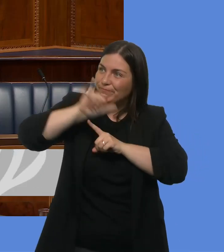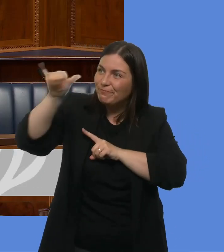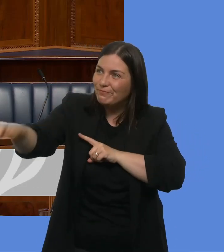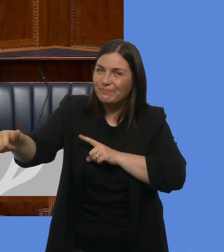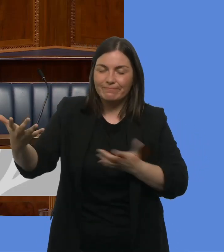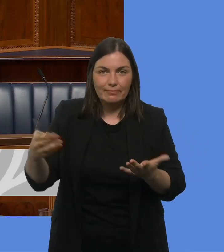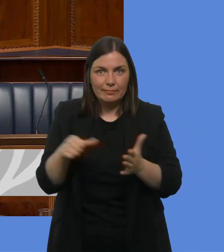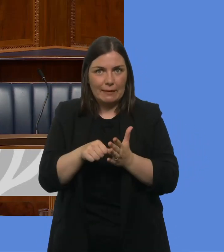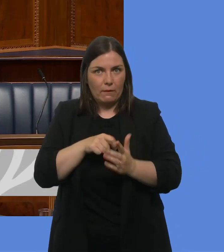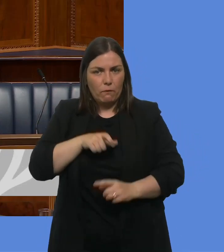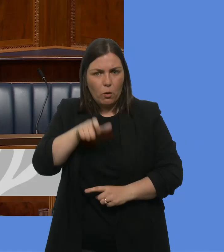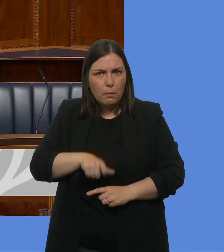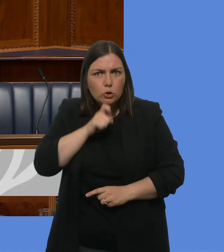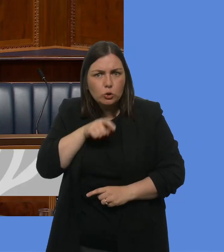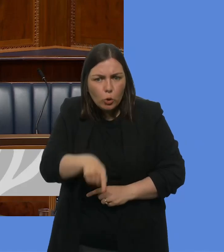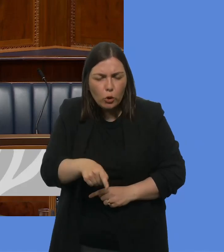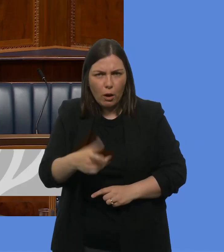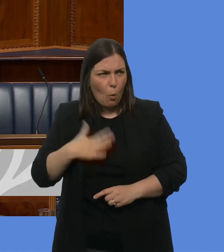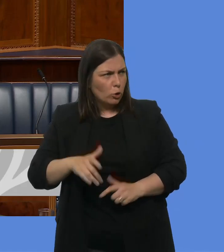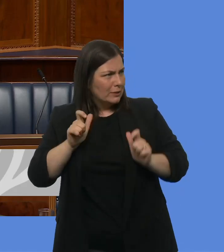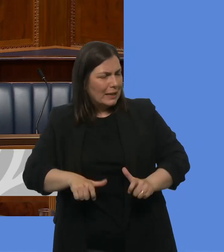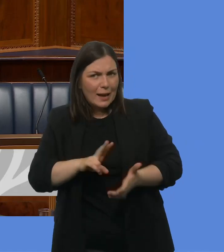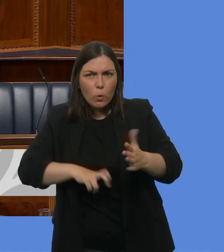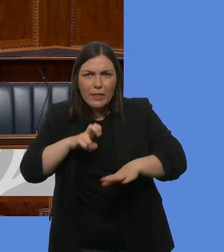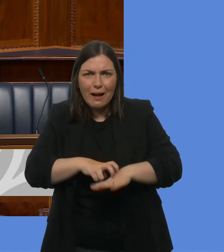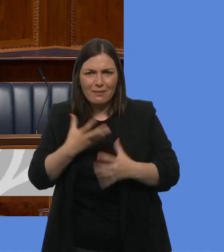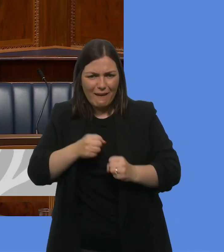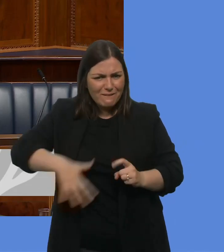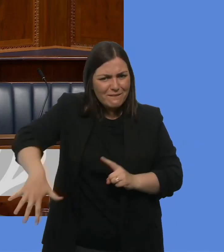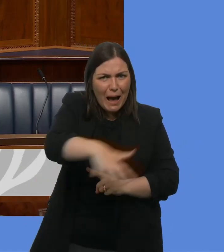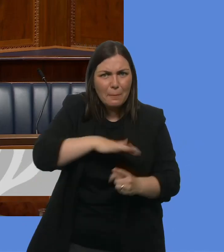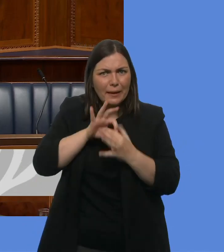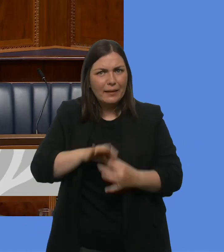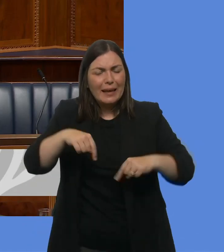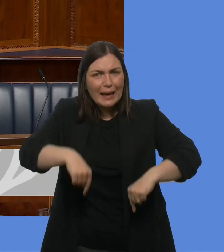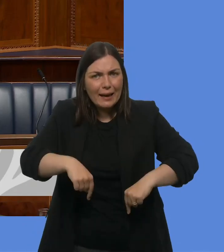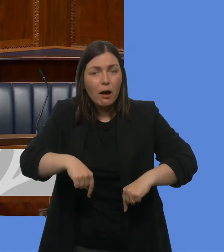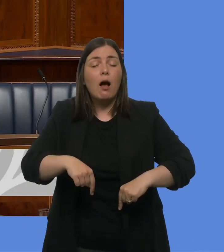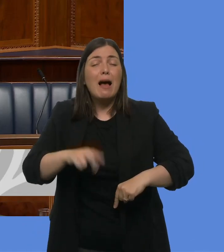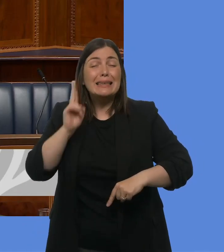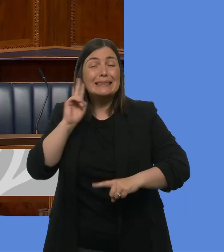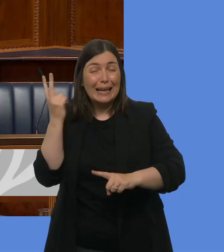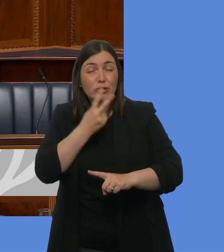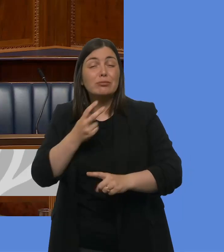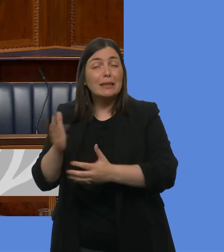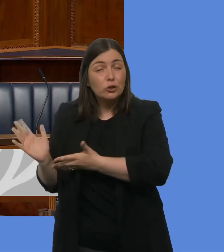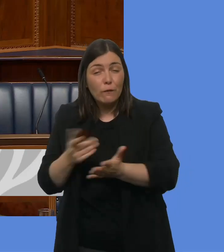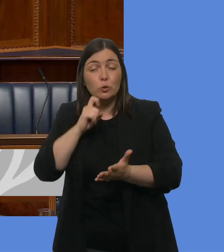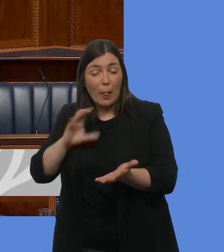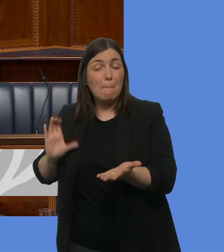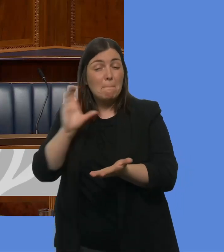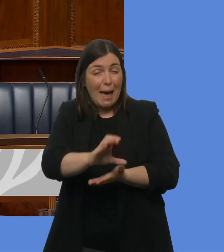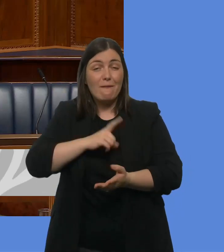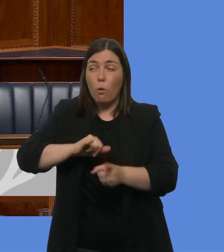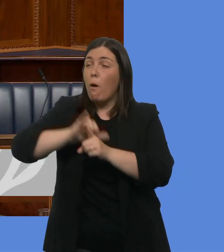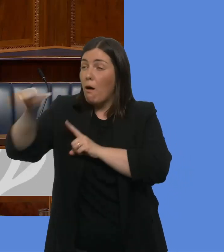connections locally. Though the Sensory Service does help with costs, which can be very beneficial, these other challenges persist. Another problem is